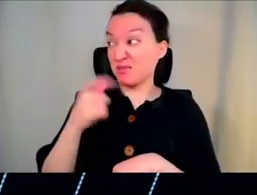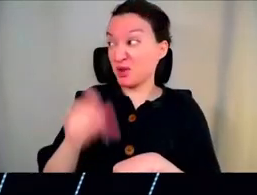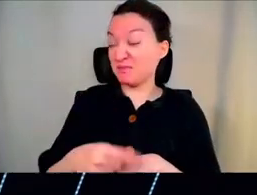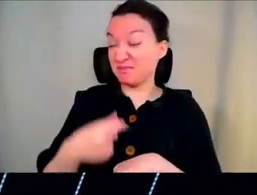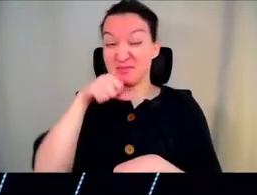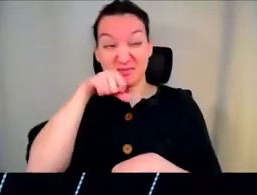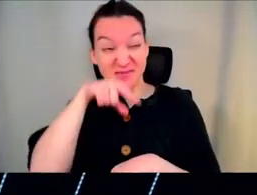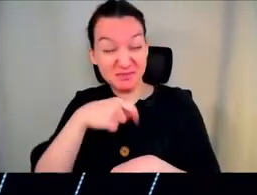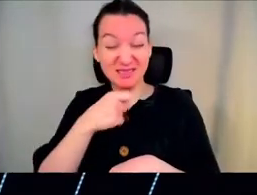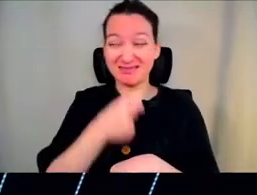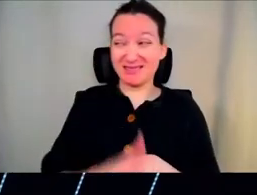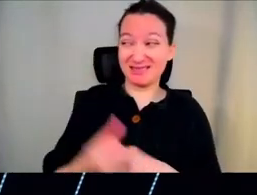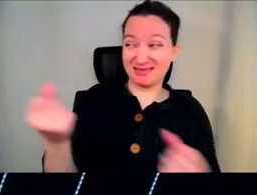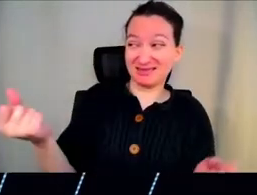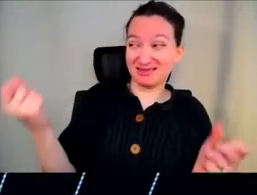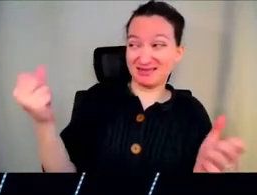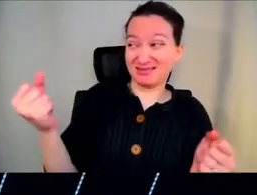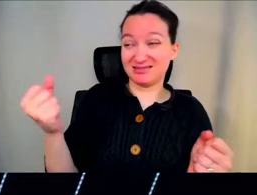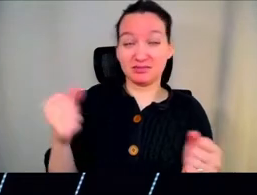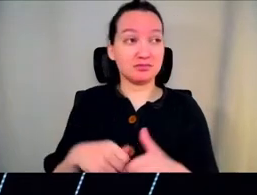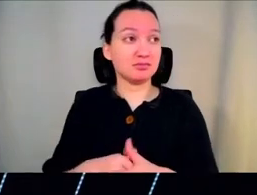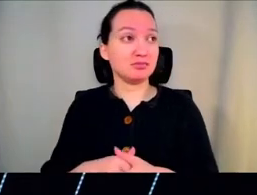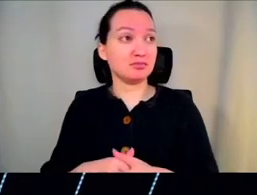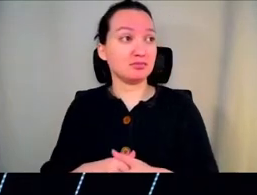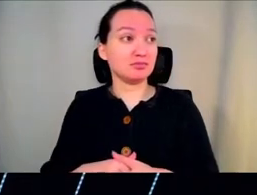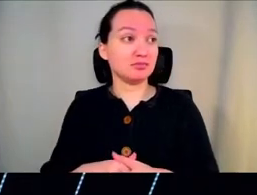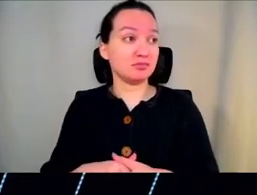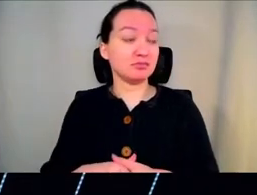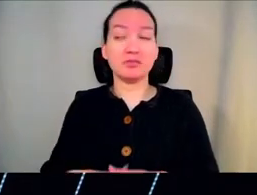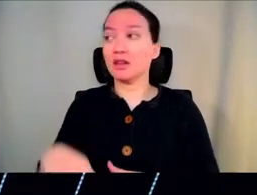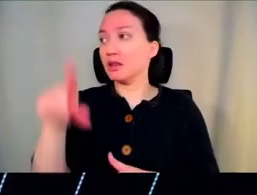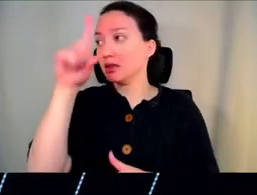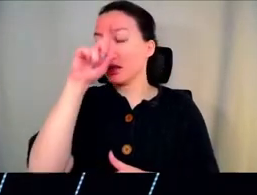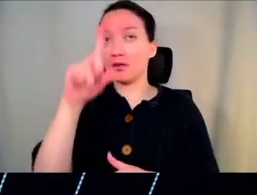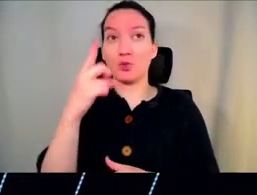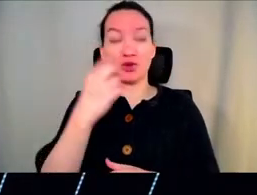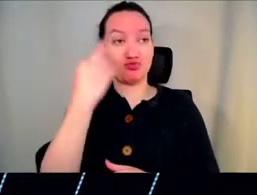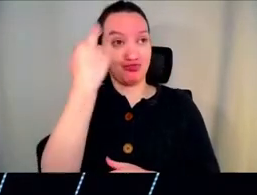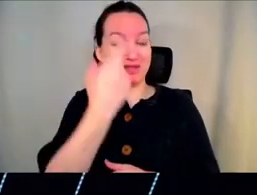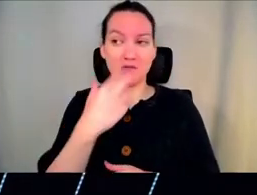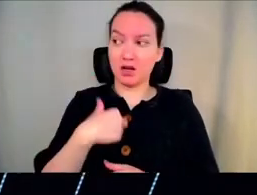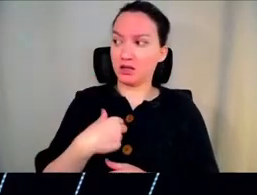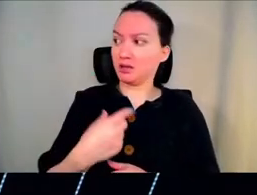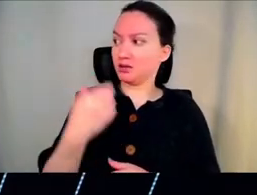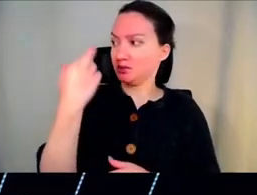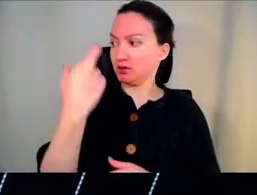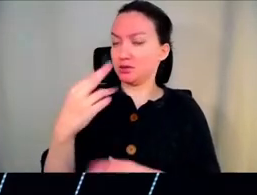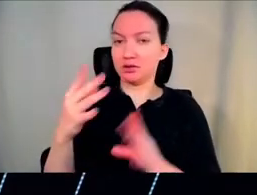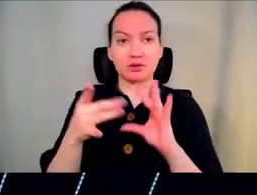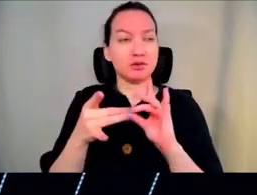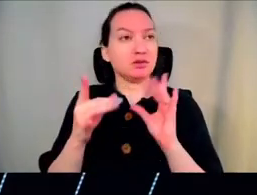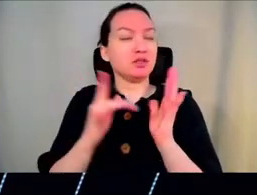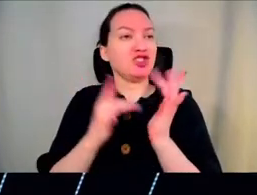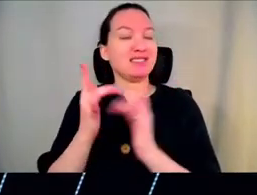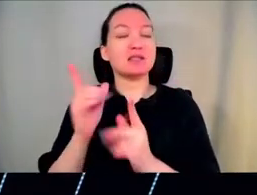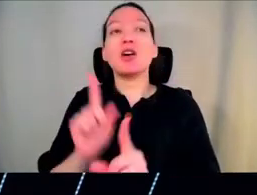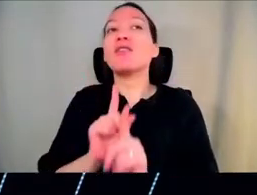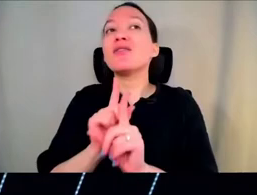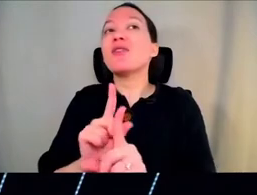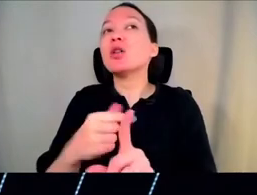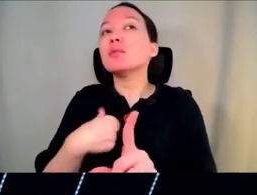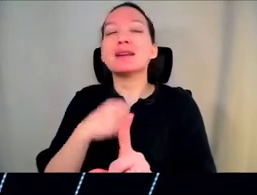say something or not say something? And I think this is one of the reasons I love this. I think this is why Jesus says, follow me, not accept